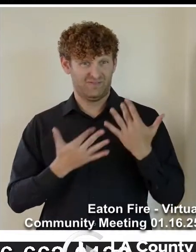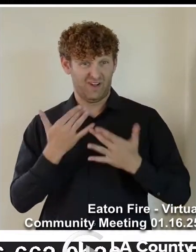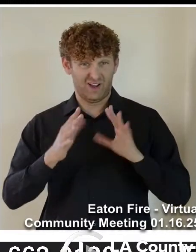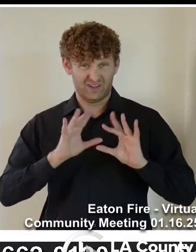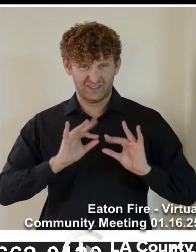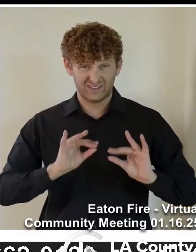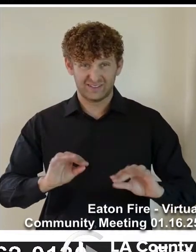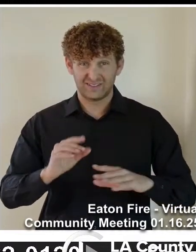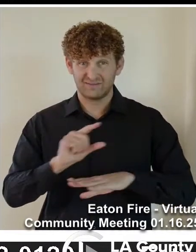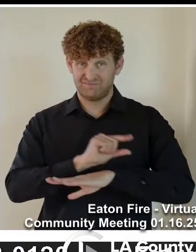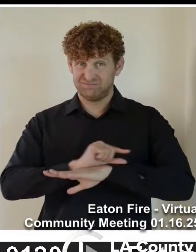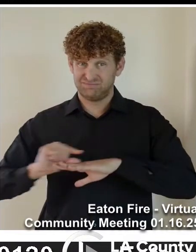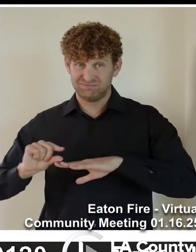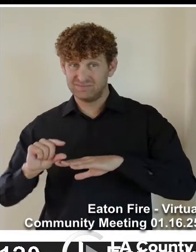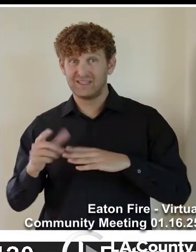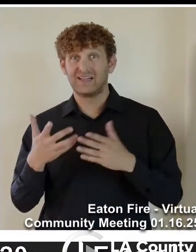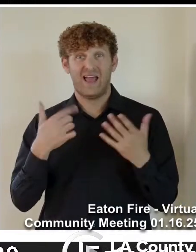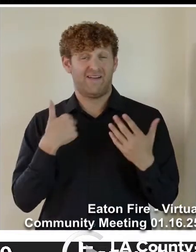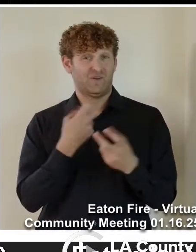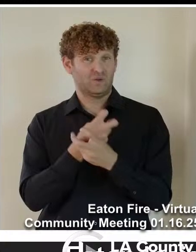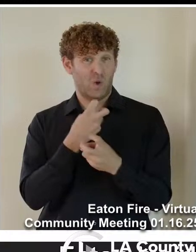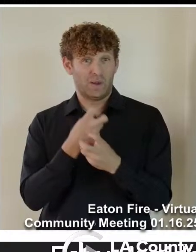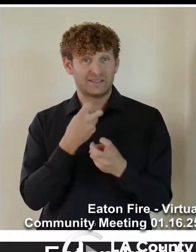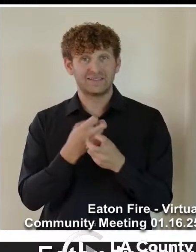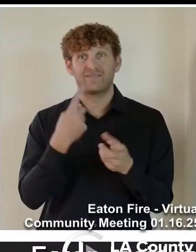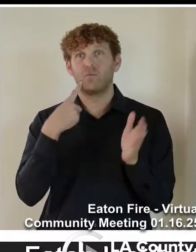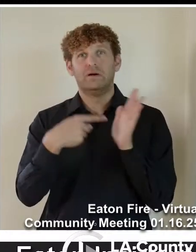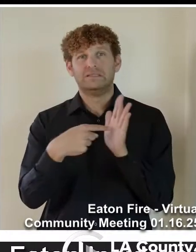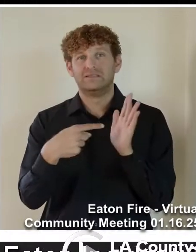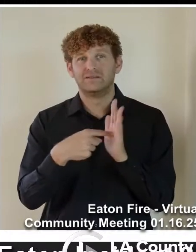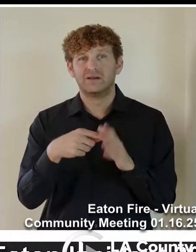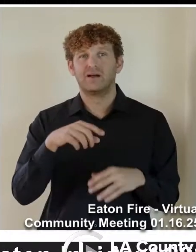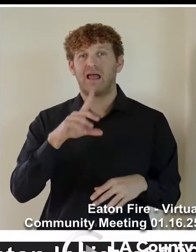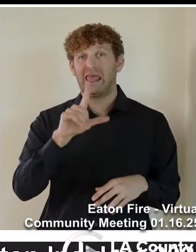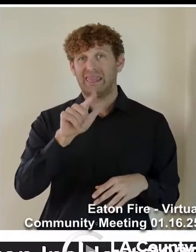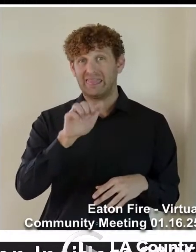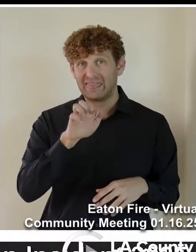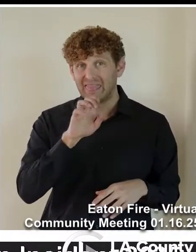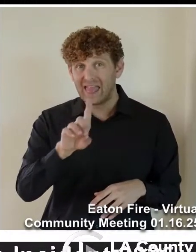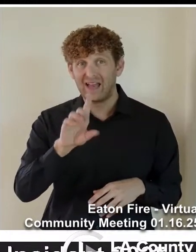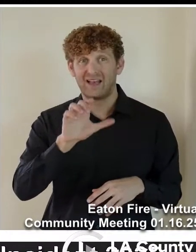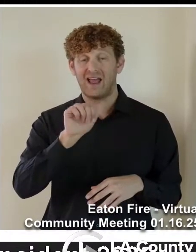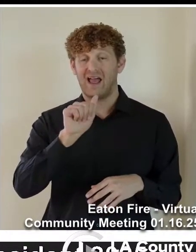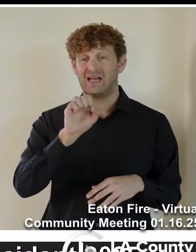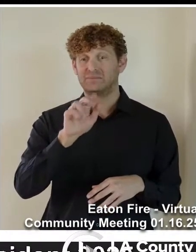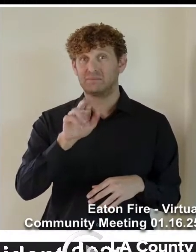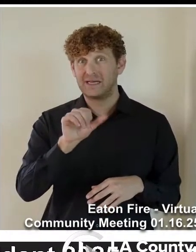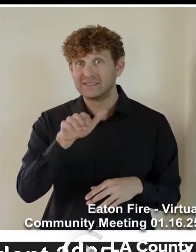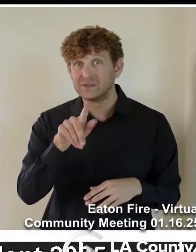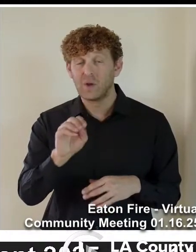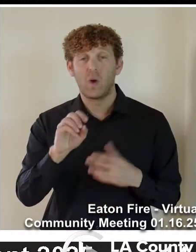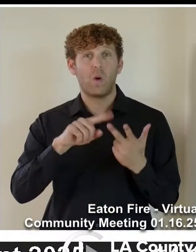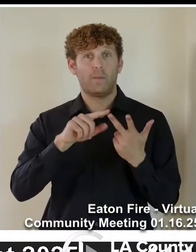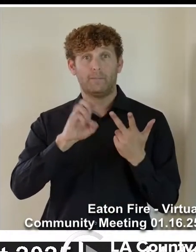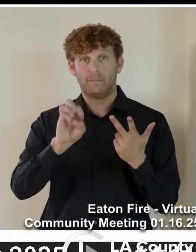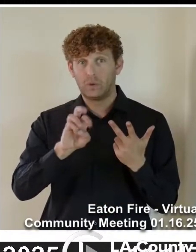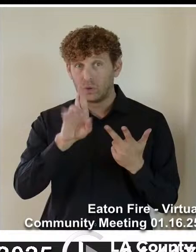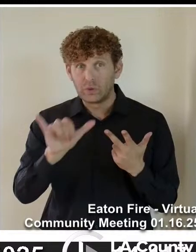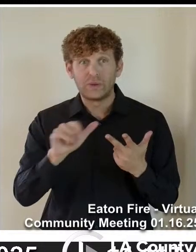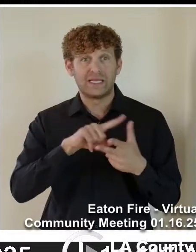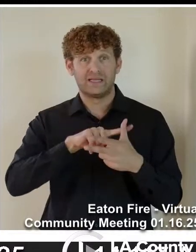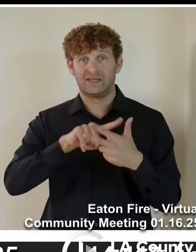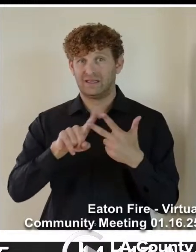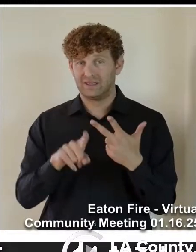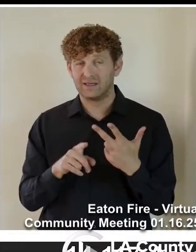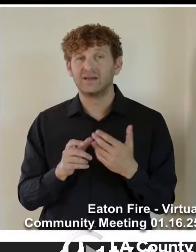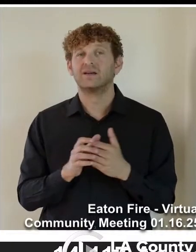toxic materials like asbestos, lead, mercury, chemicals from household products, and other heavy metals.